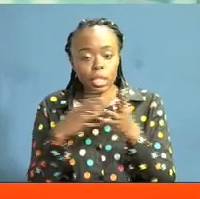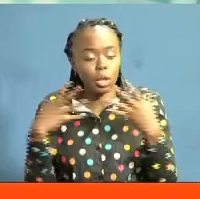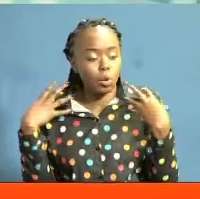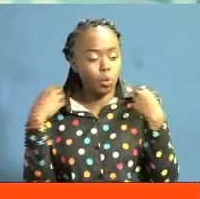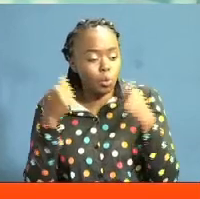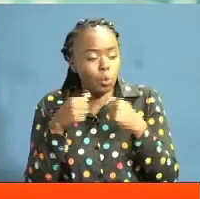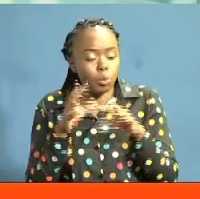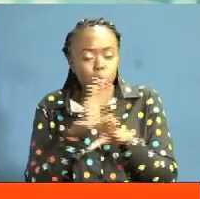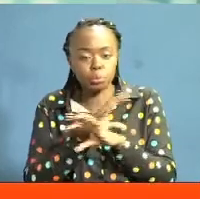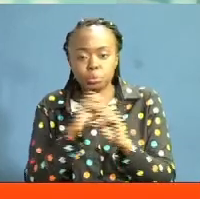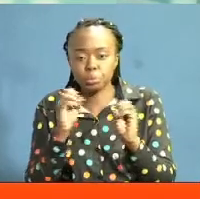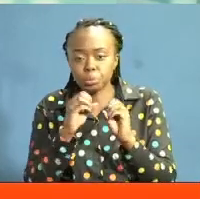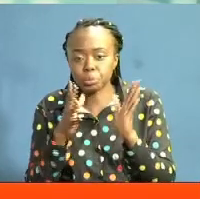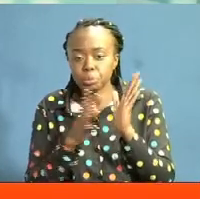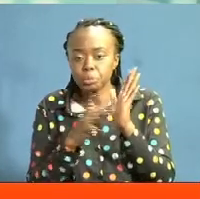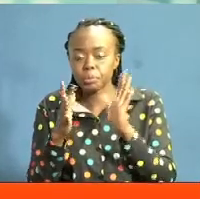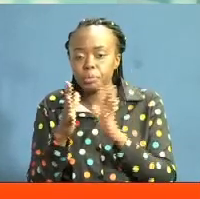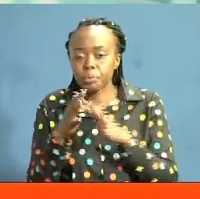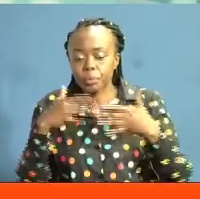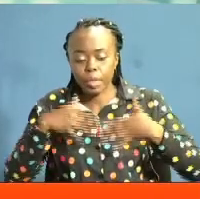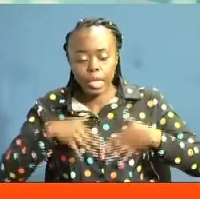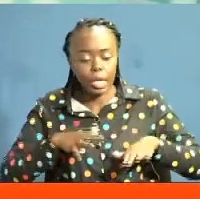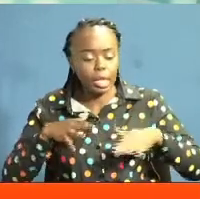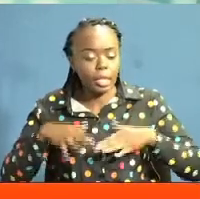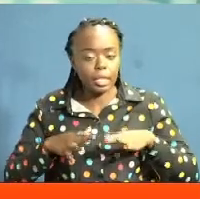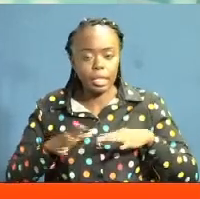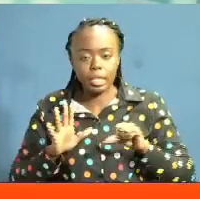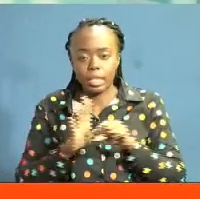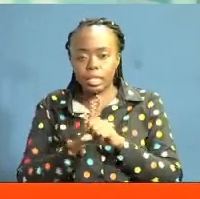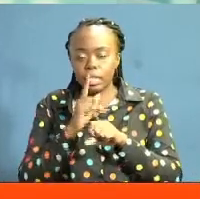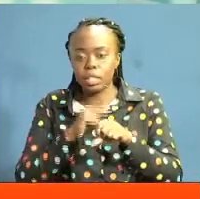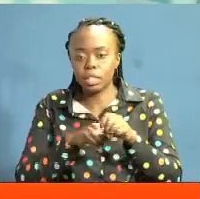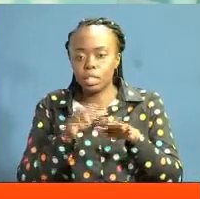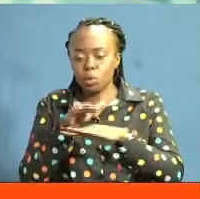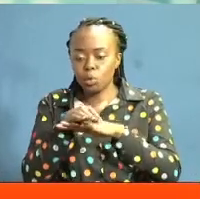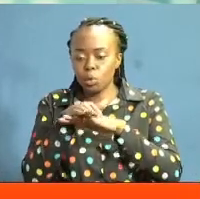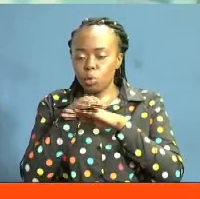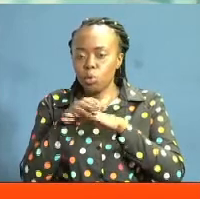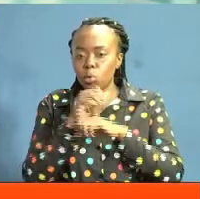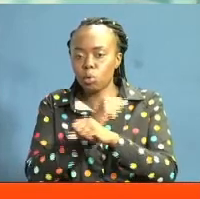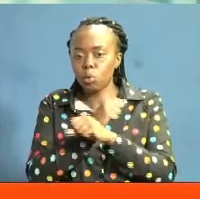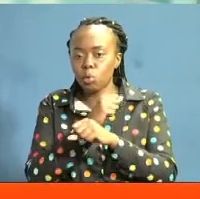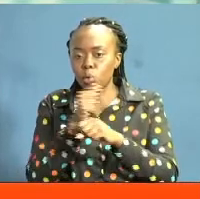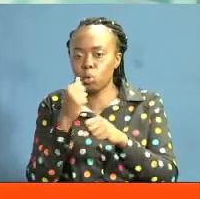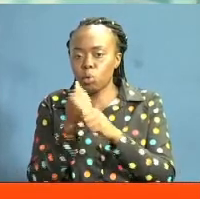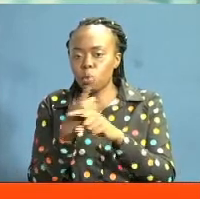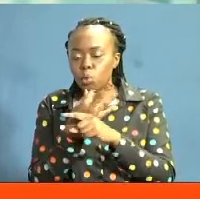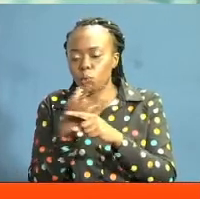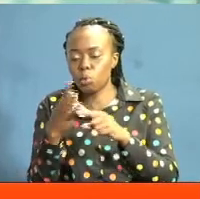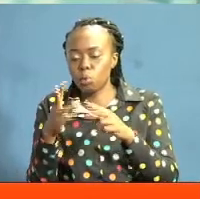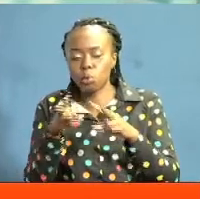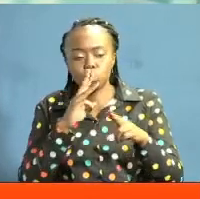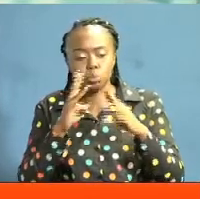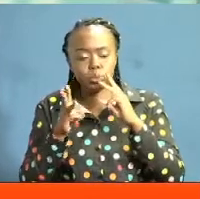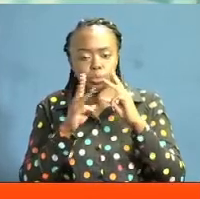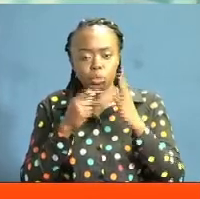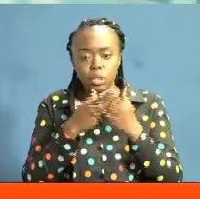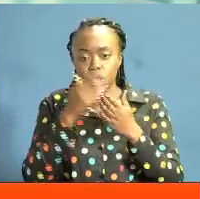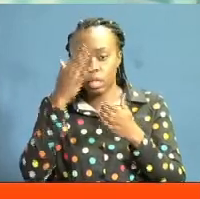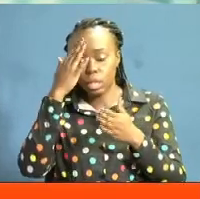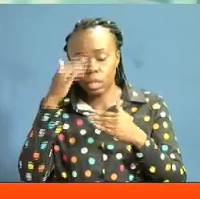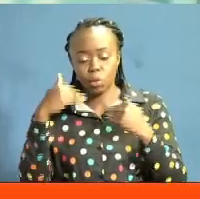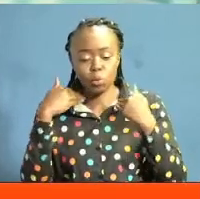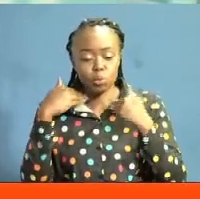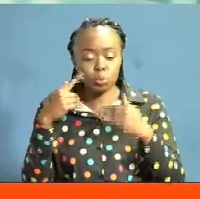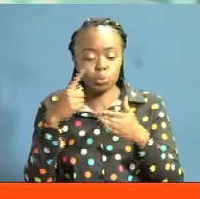on. I have said Jesus suffered rejection until I call him the super administrator of a WhatsApp group for those that I